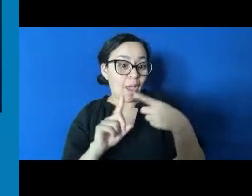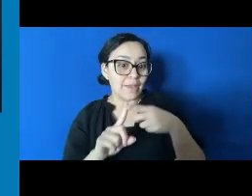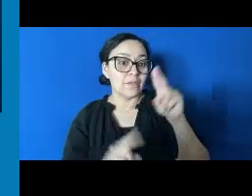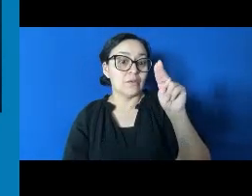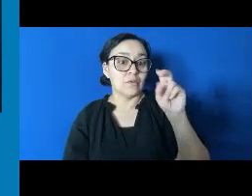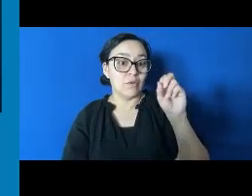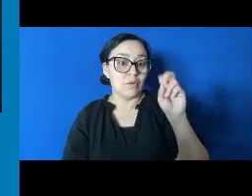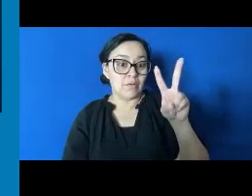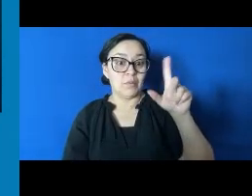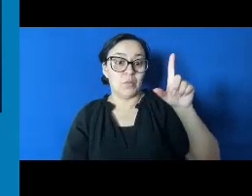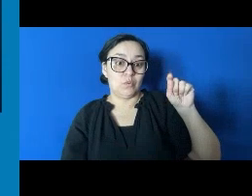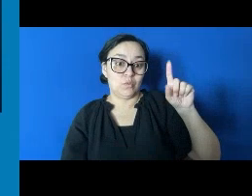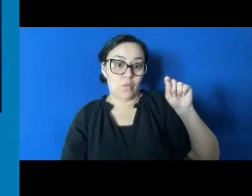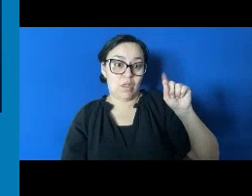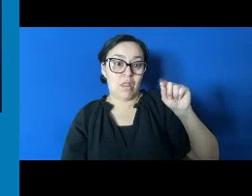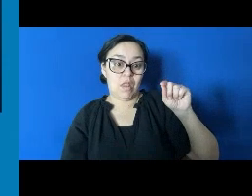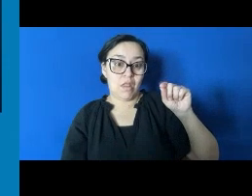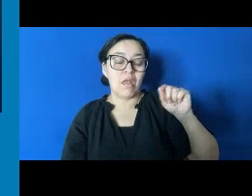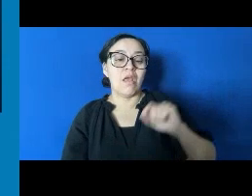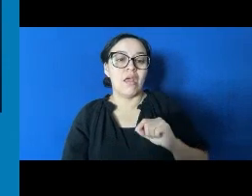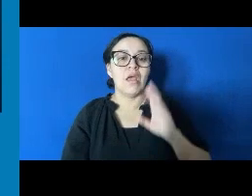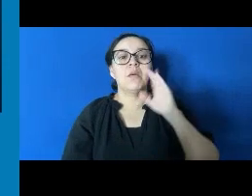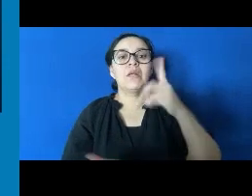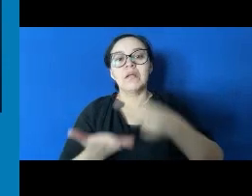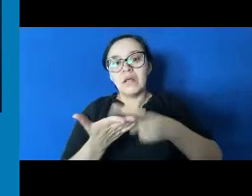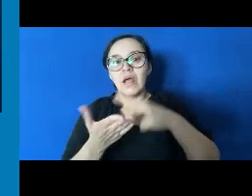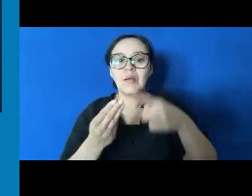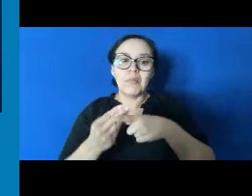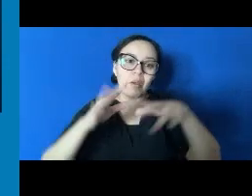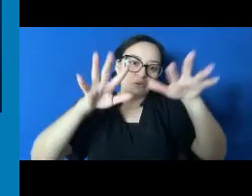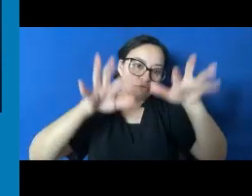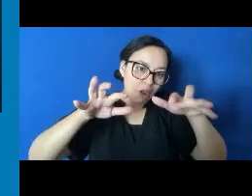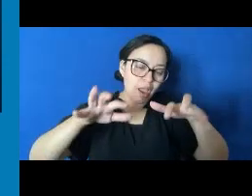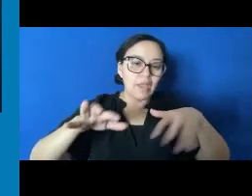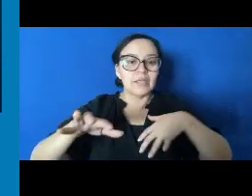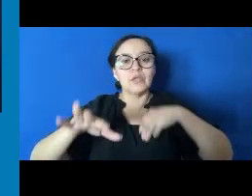20 in the collaboration in the community and